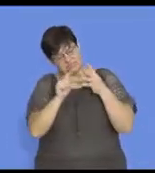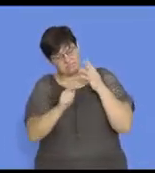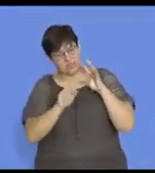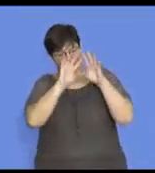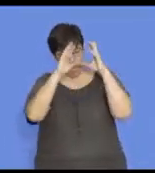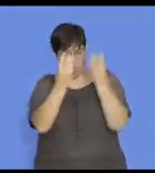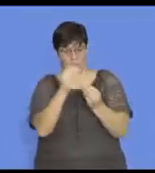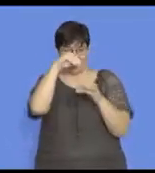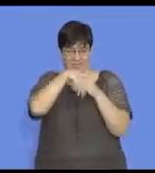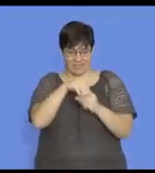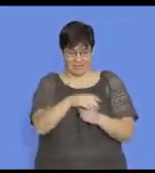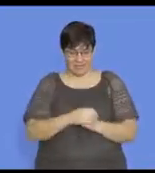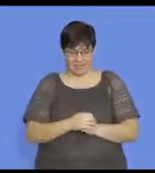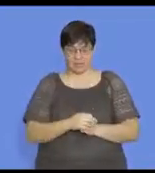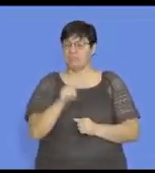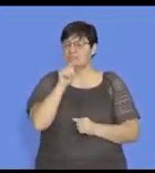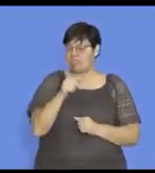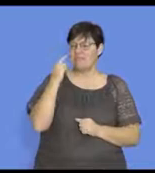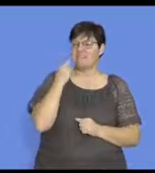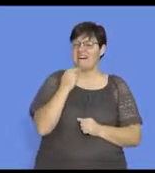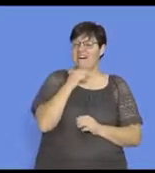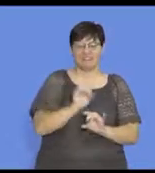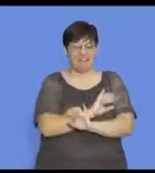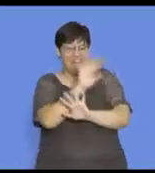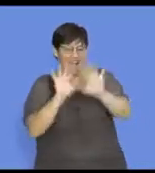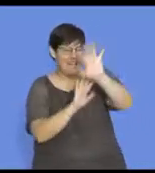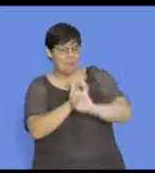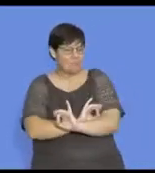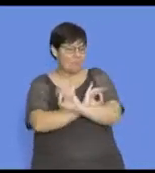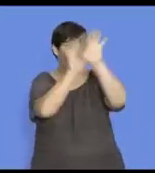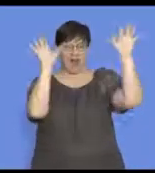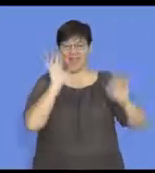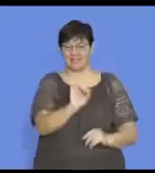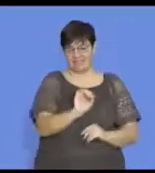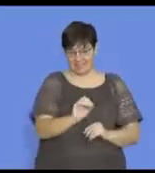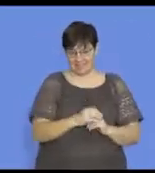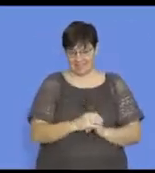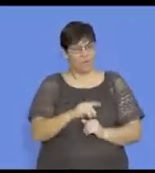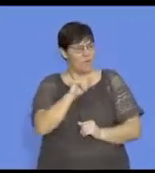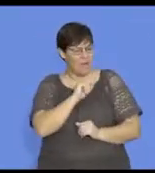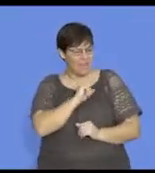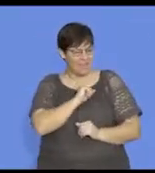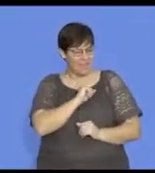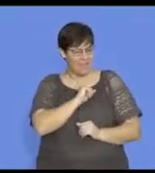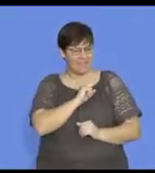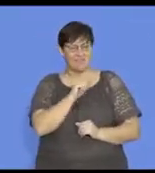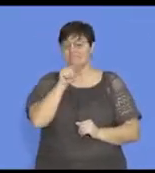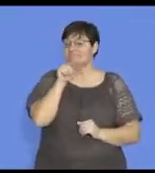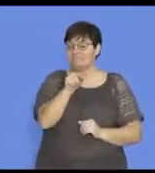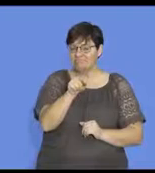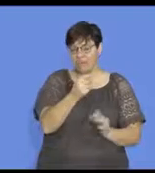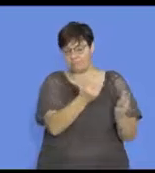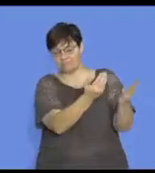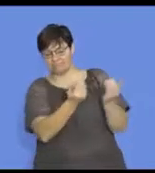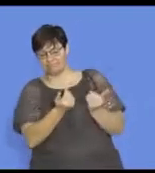once. But these petals are nice and bright. And why they're nice and bright is because they're going to attract